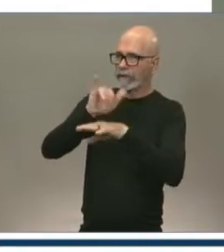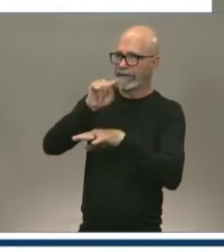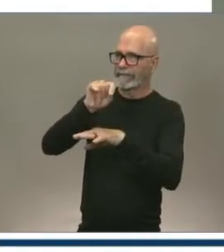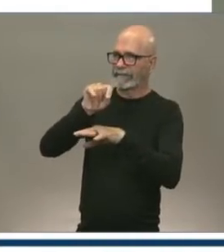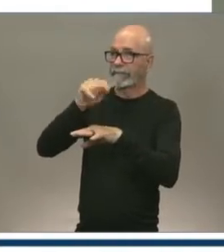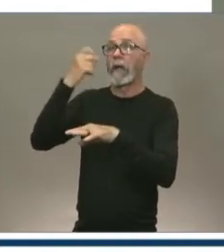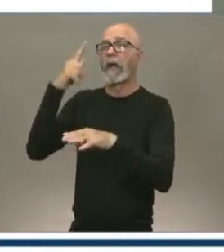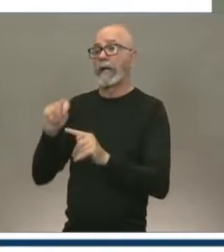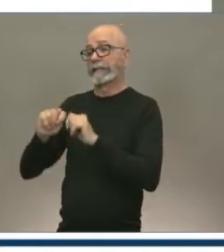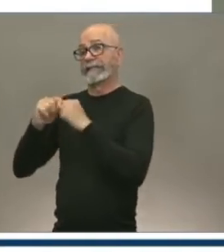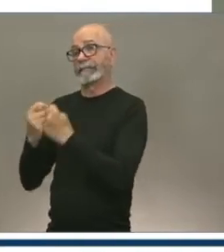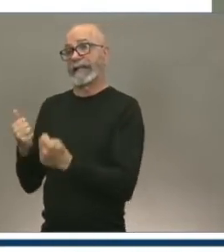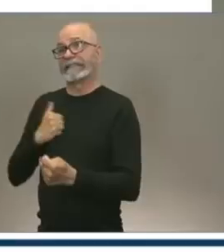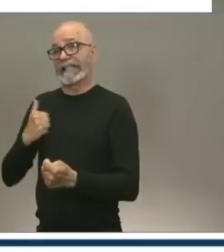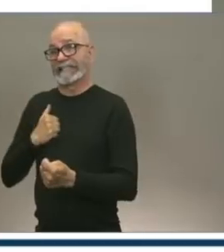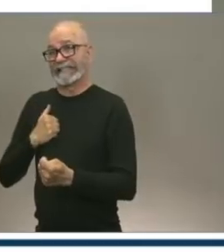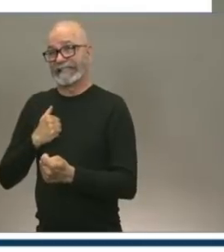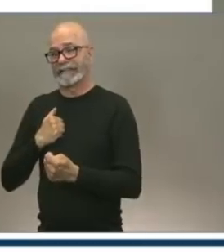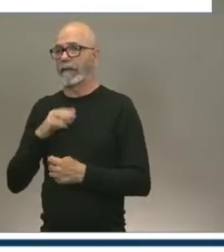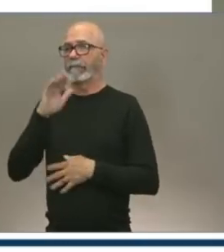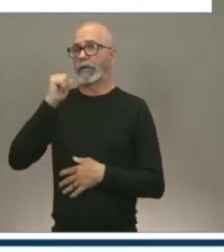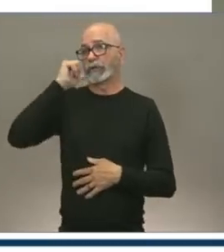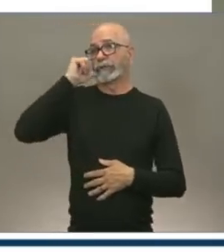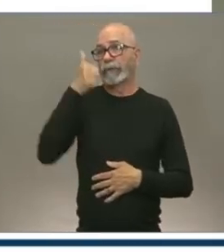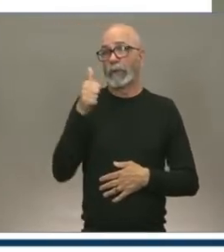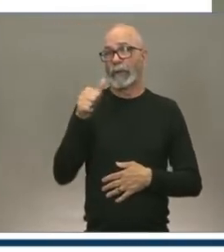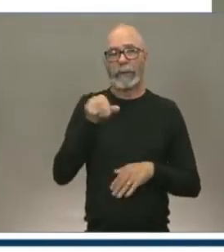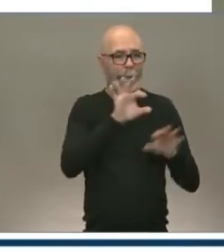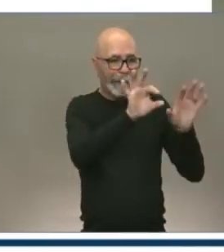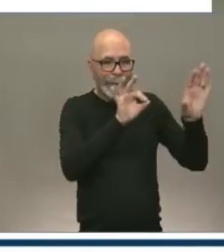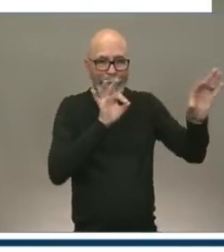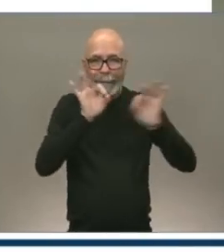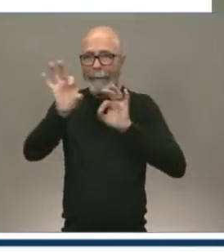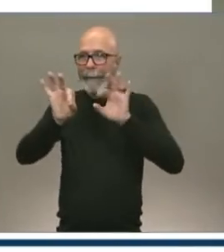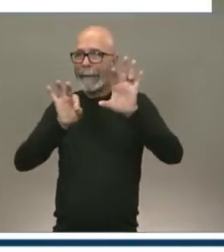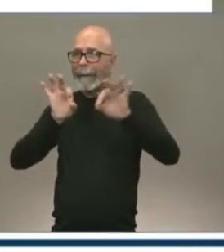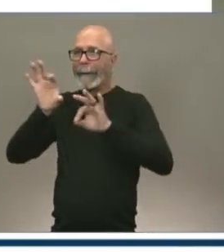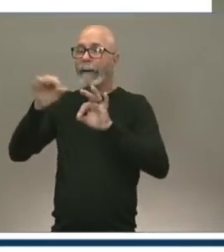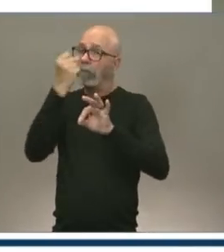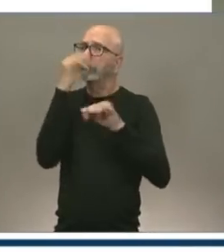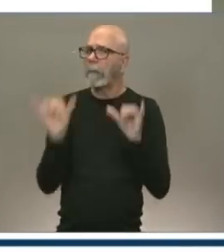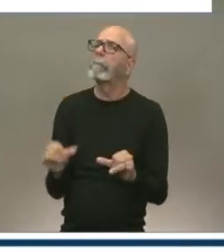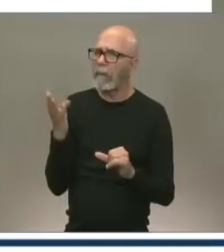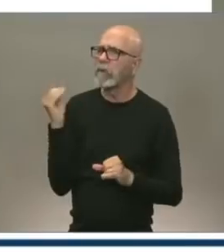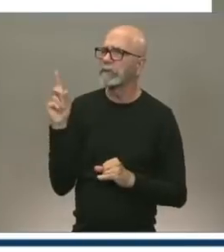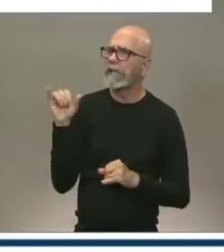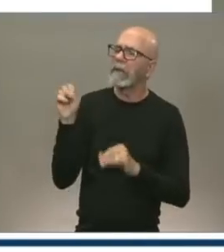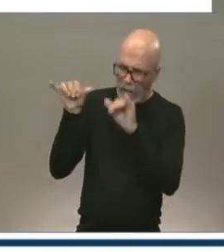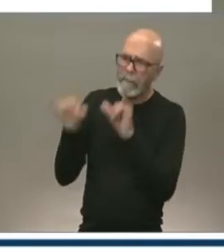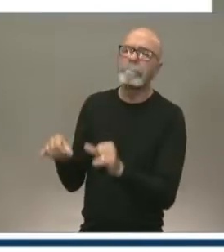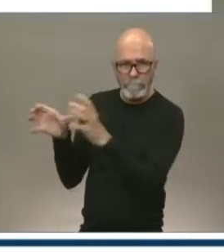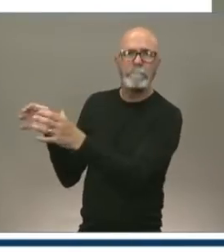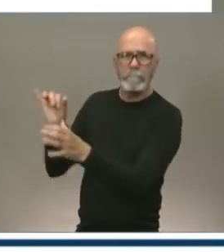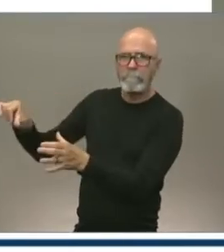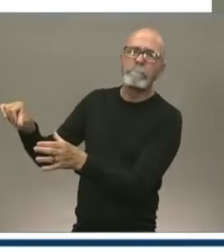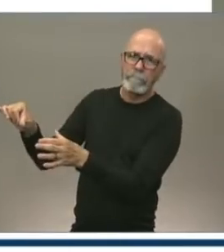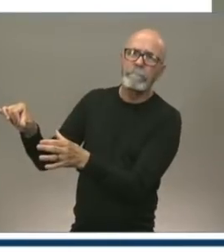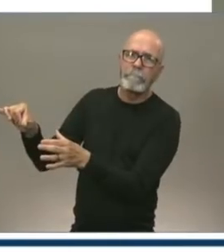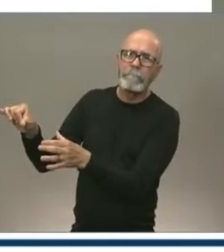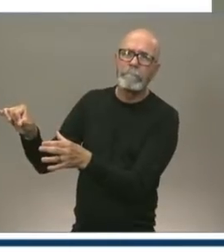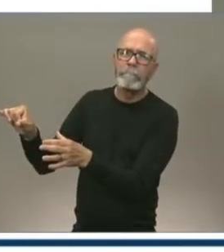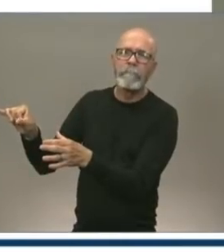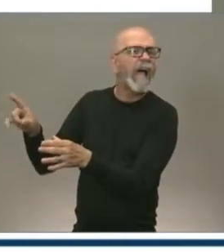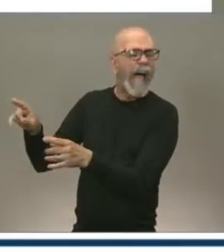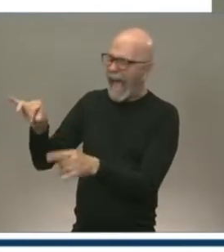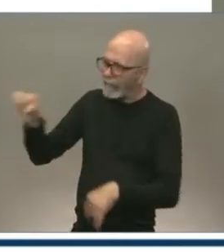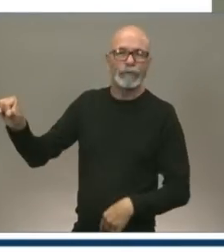starting tomorrow with their selection camp. They're quarantined in a hotel. For a number of days, they actually have to stay